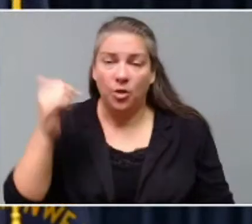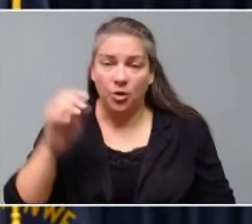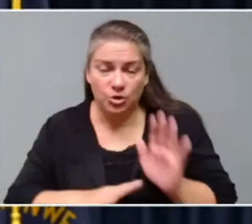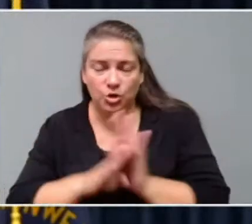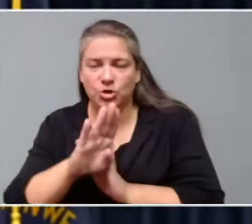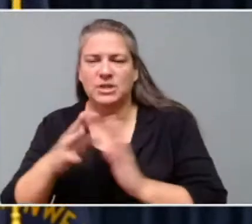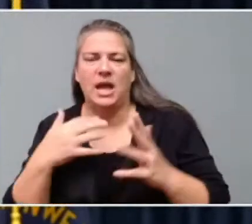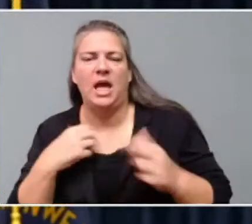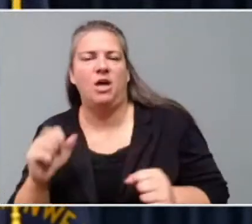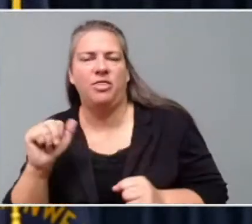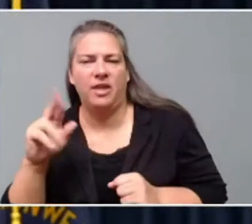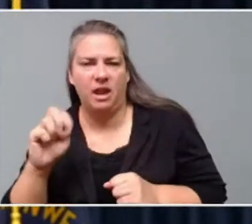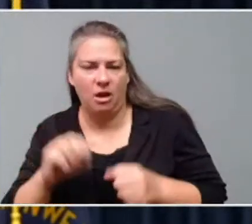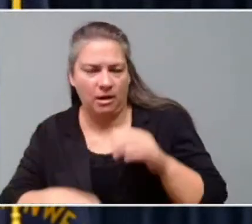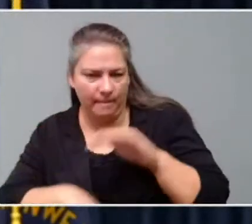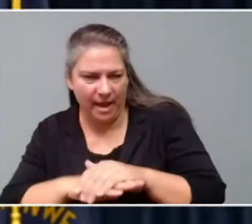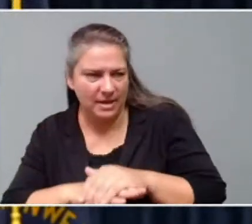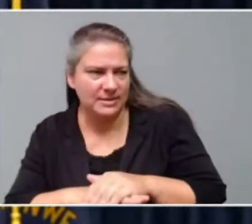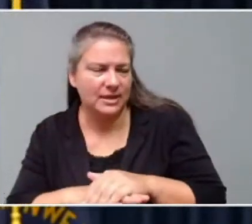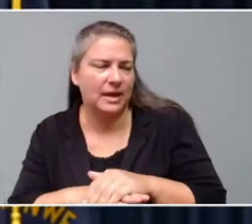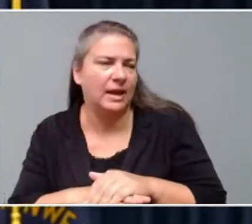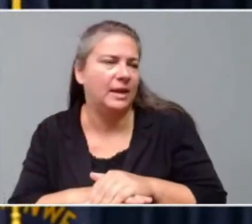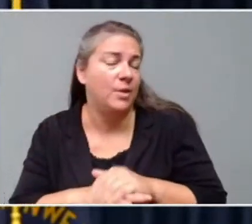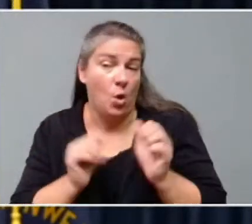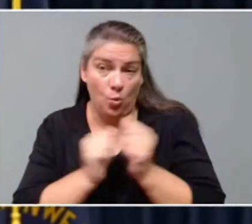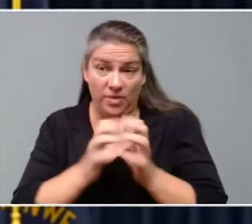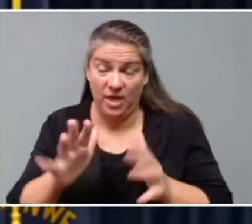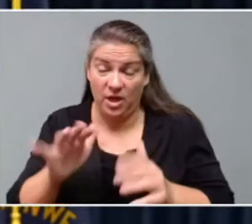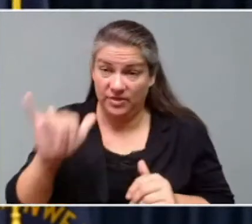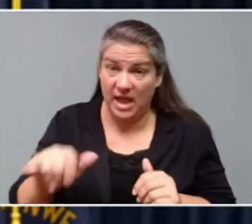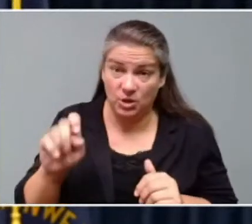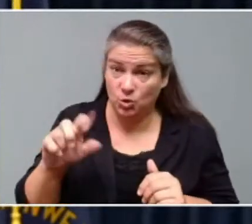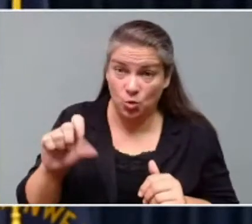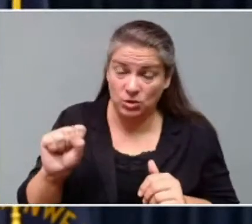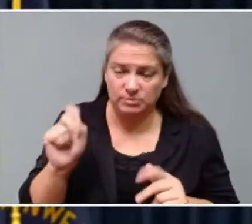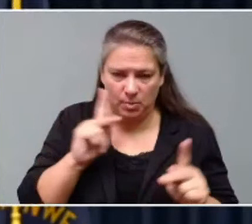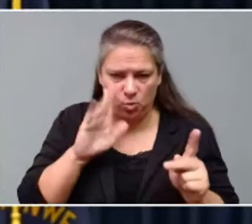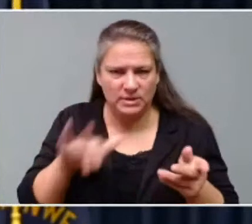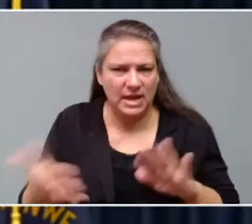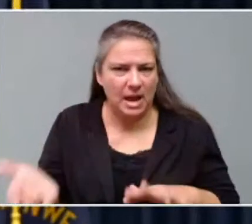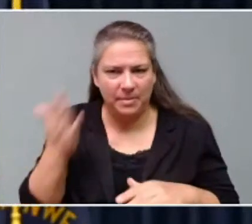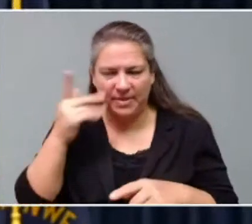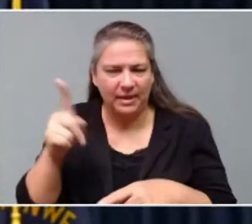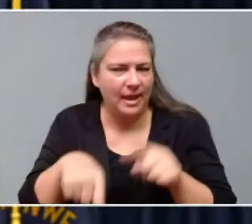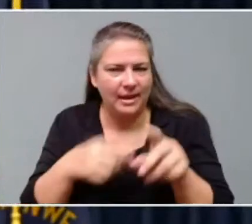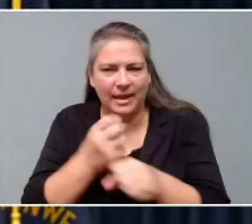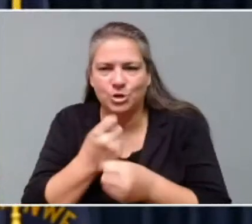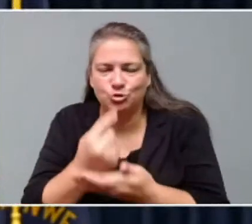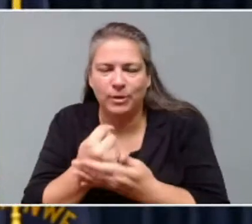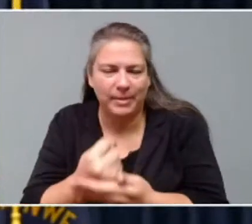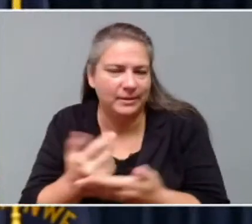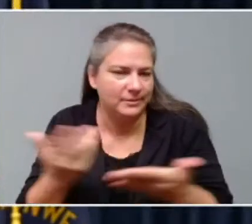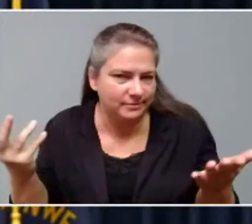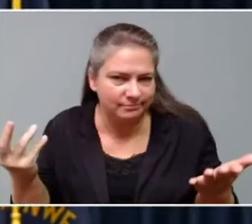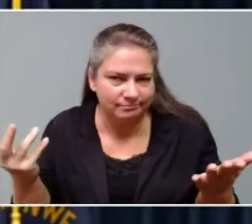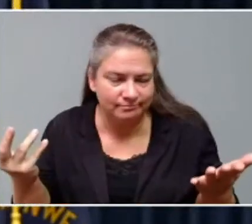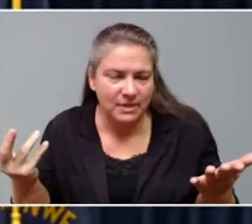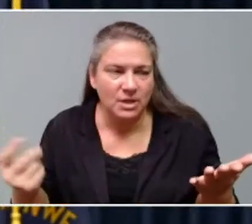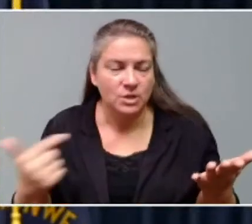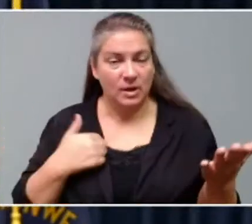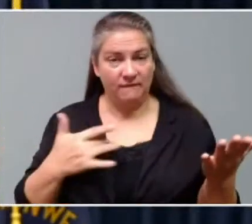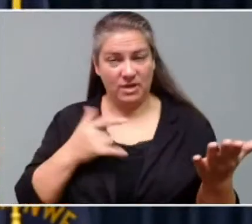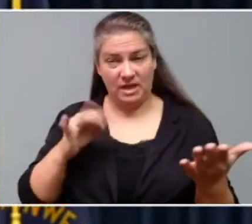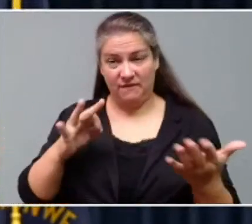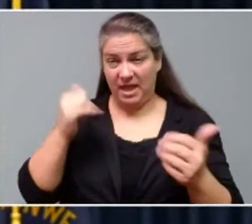capacity. Without those tools, more people die because they can't get treatment. So I believe if we get every tool up